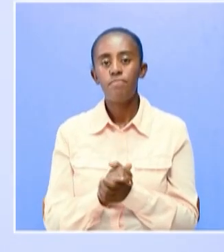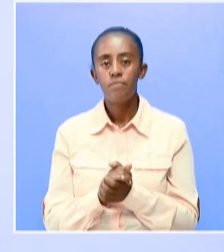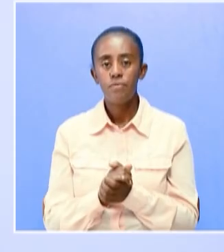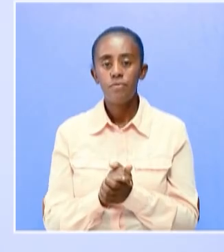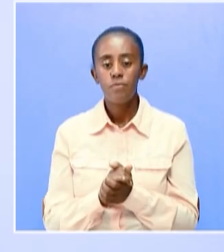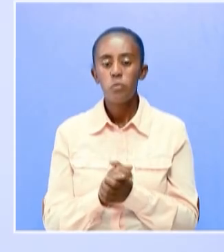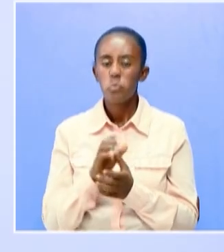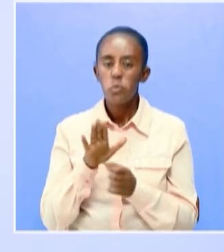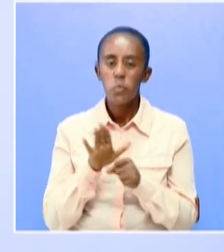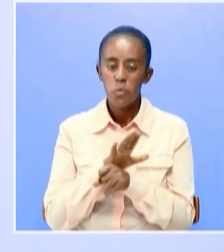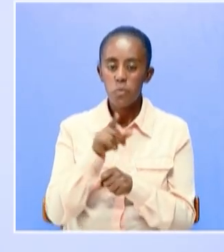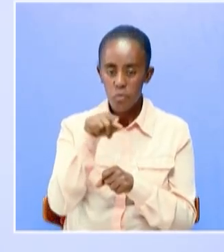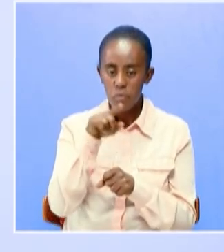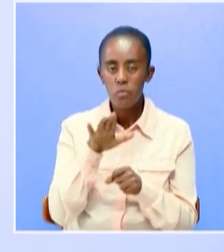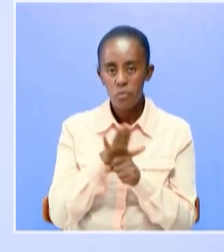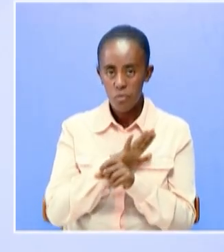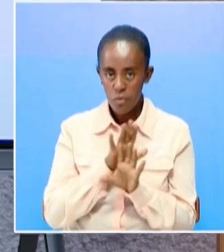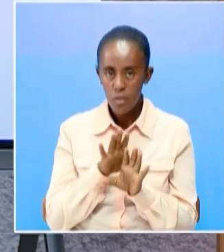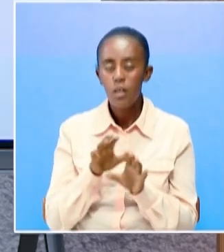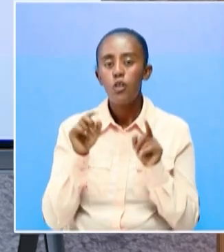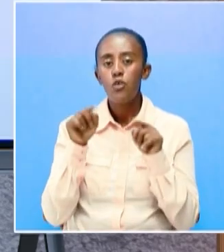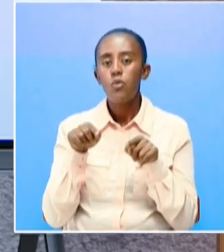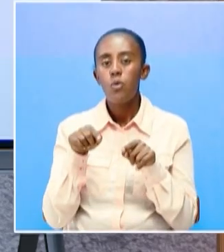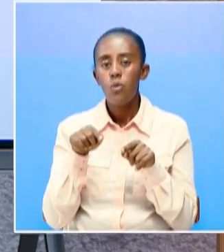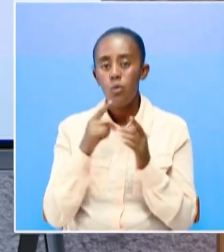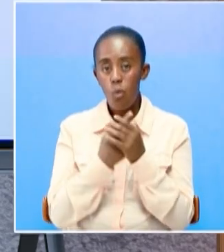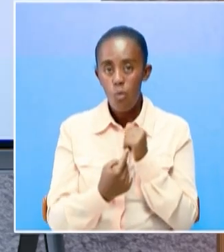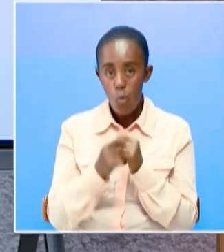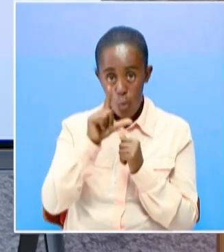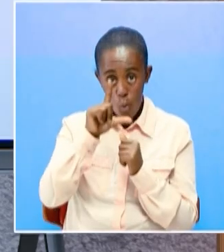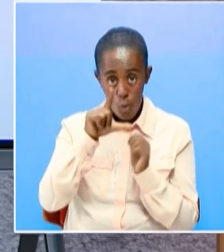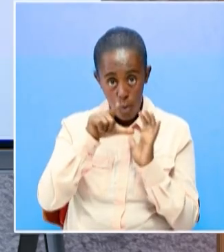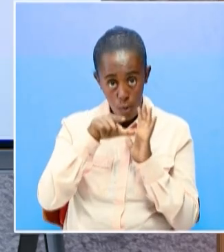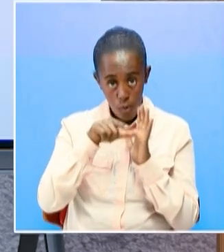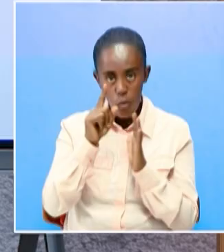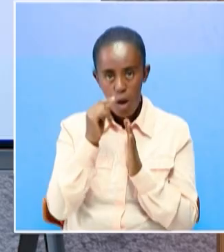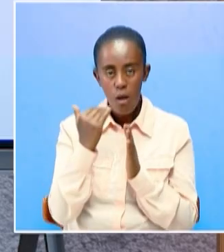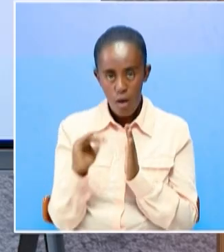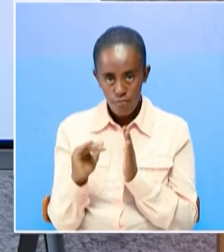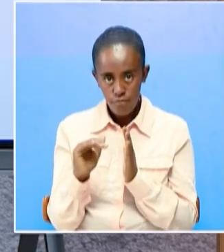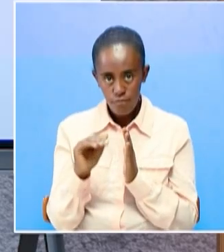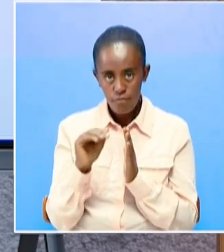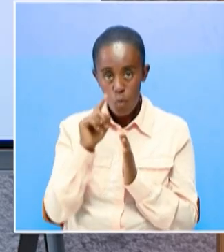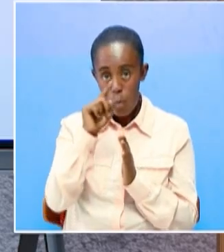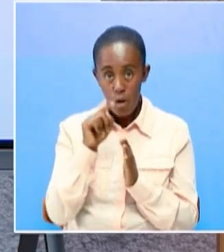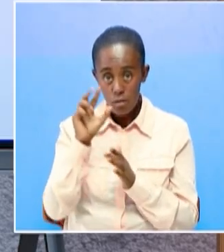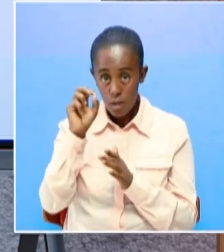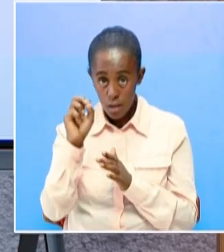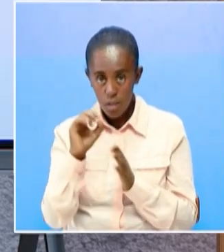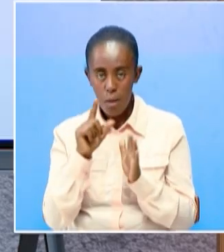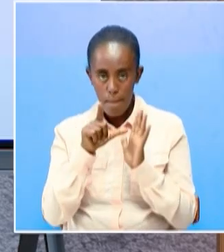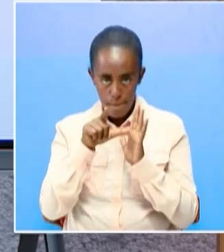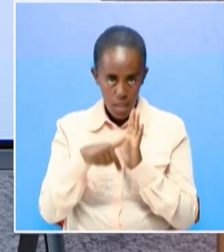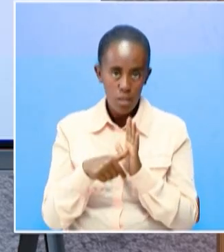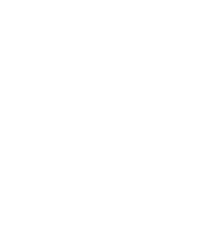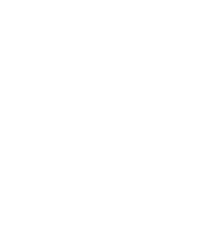Okay, that's all. Students, you have only 1.5 minutes. Do